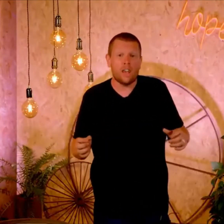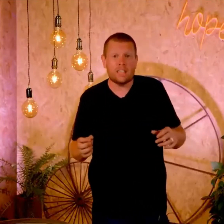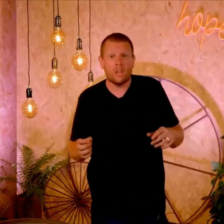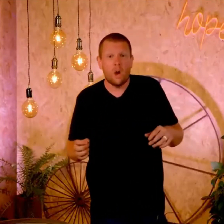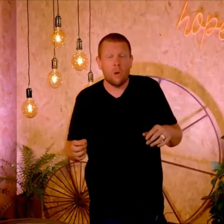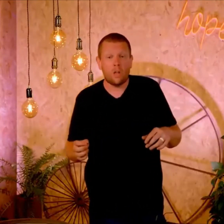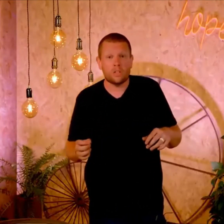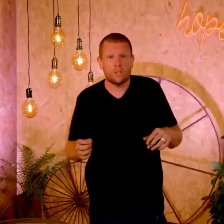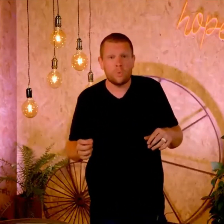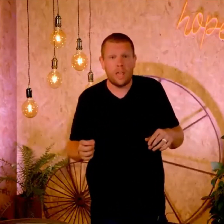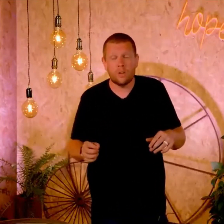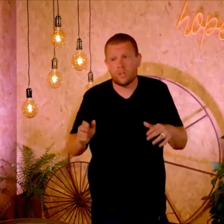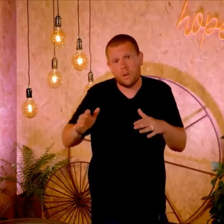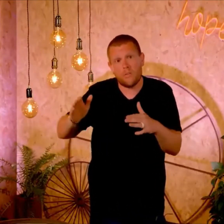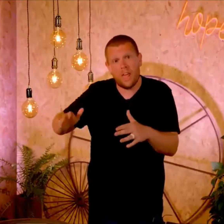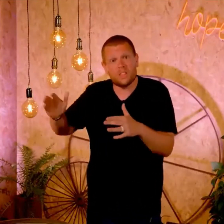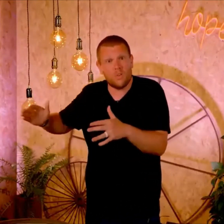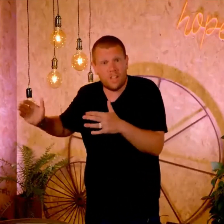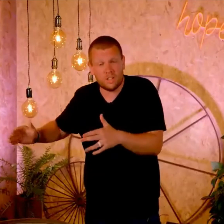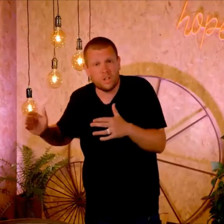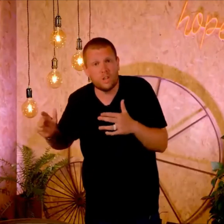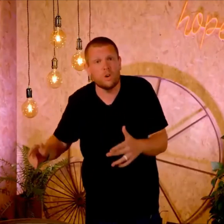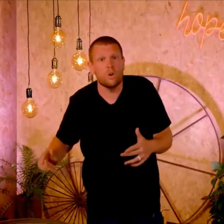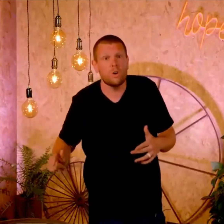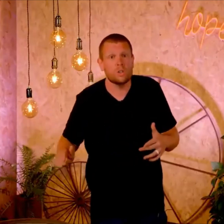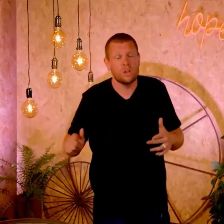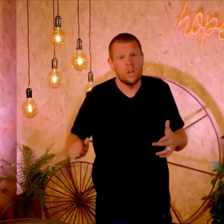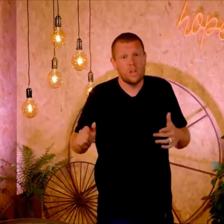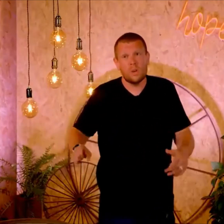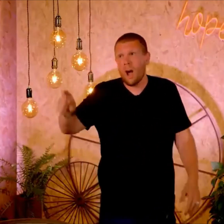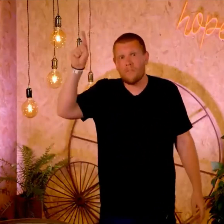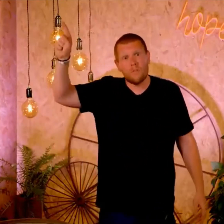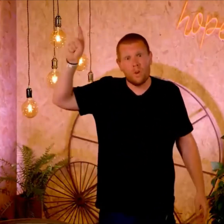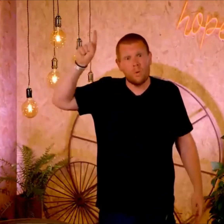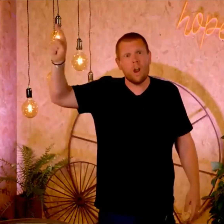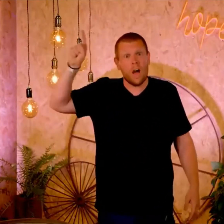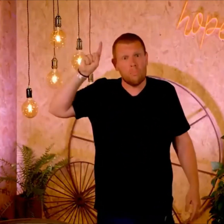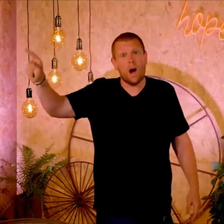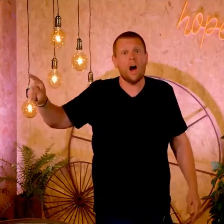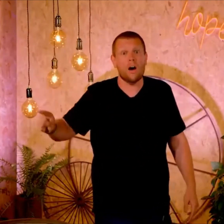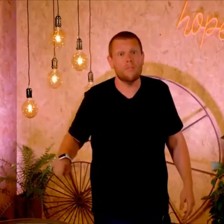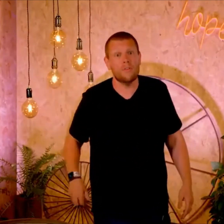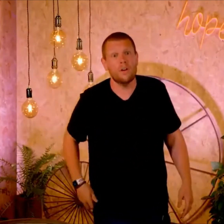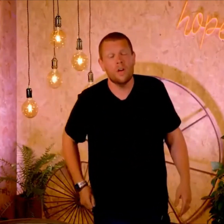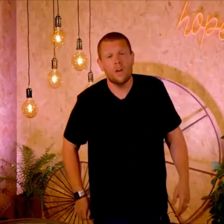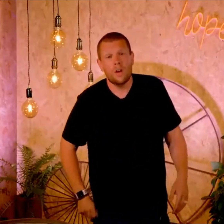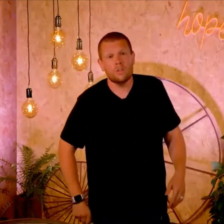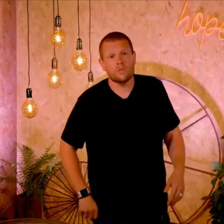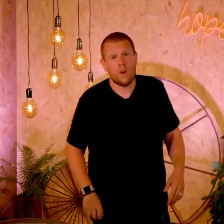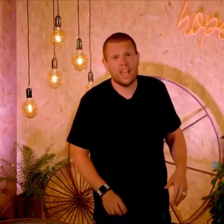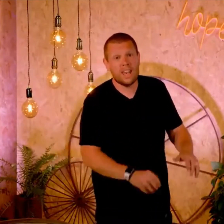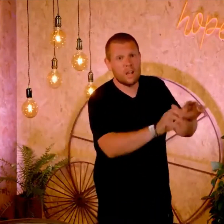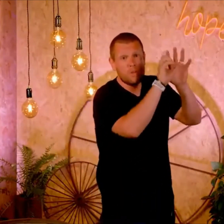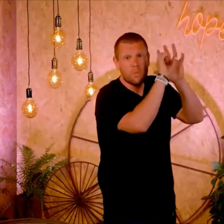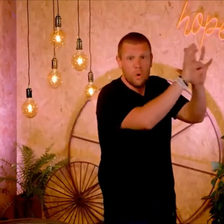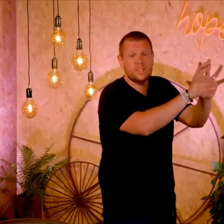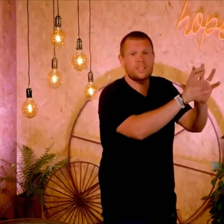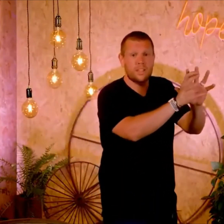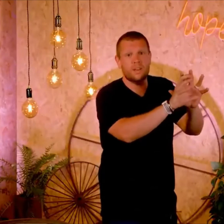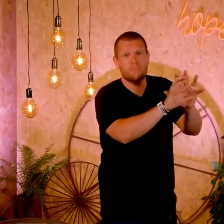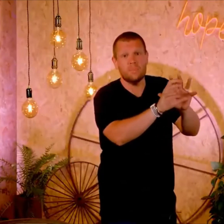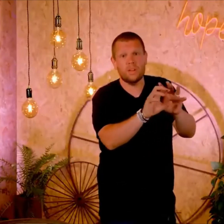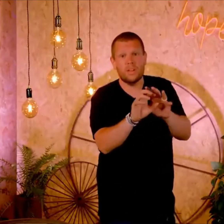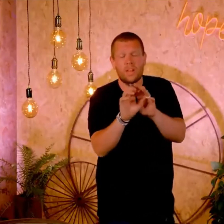on his potter's wheel. So friends, rest assured, you have a ruler above who's reigning with